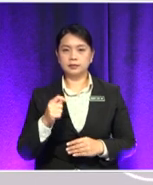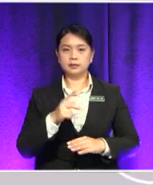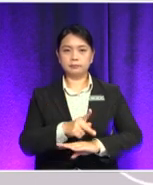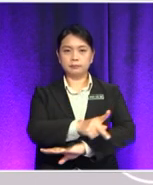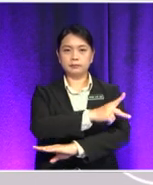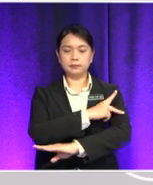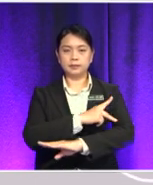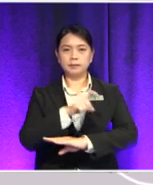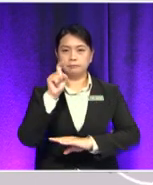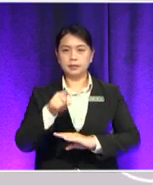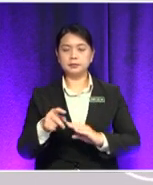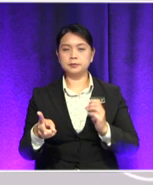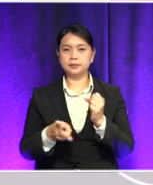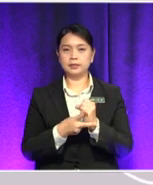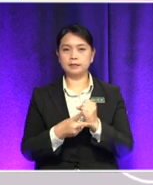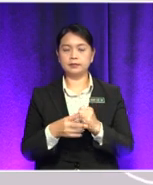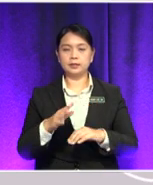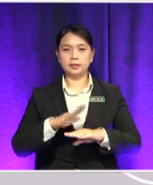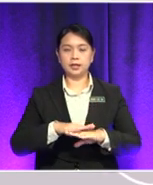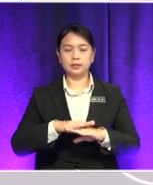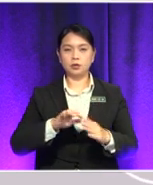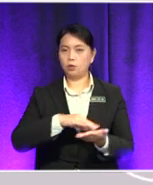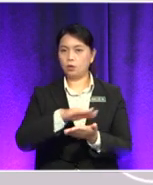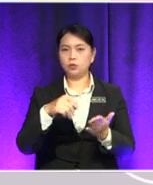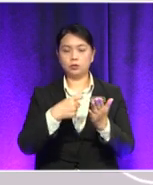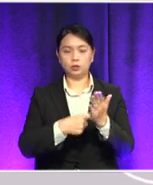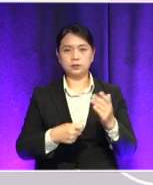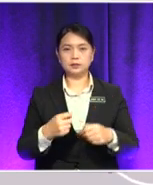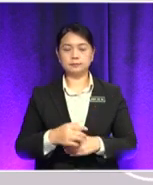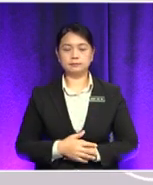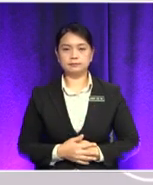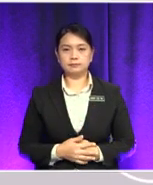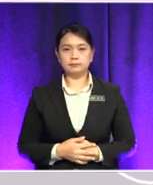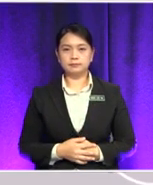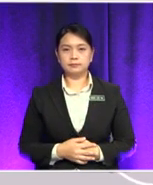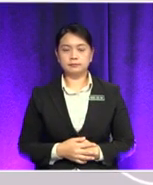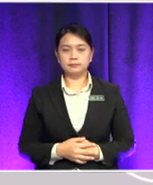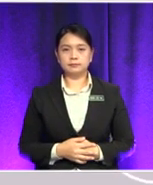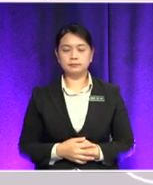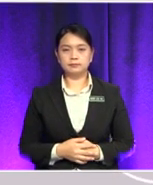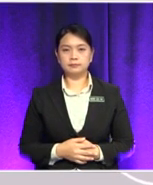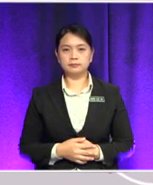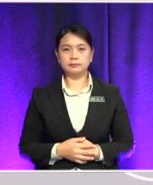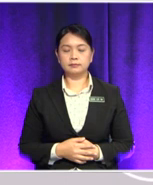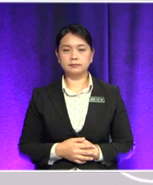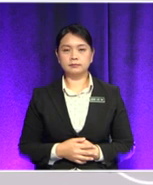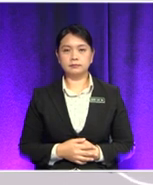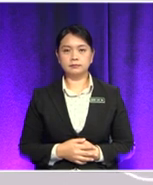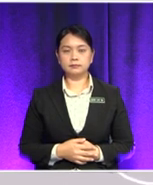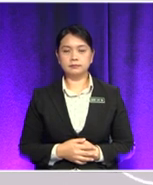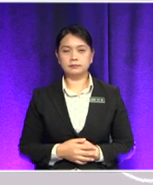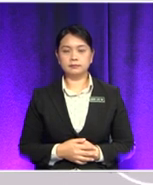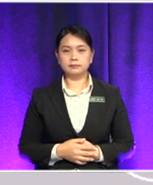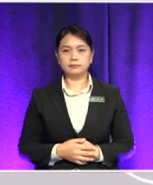costs. Truly, a more suitable location can be found for the shopping centre. For example, the abandoned warehouse behind